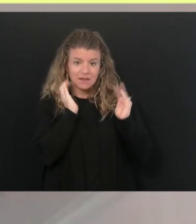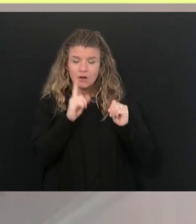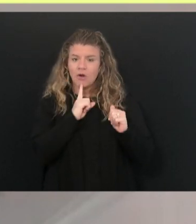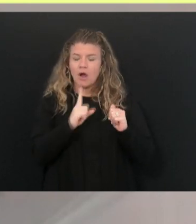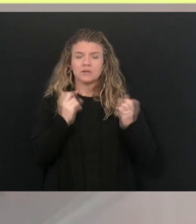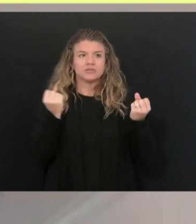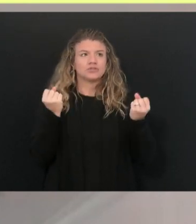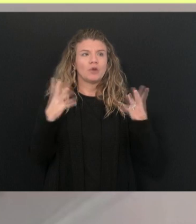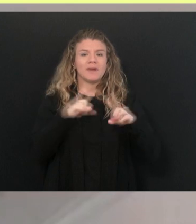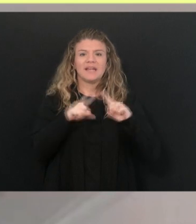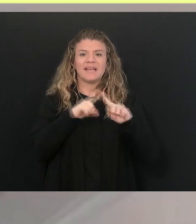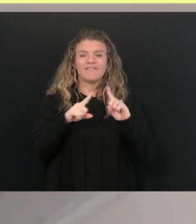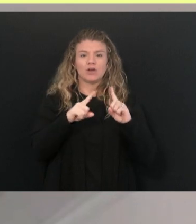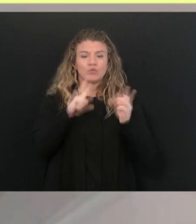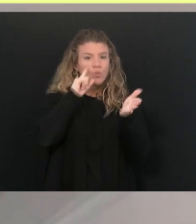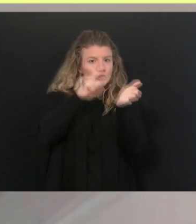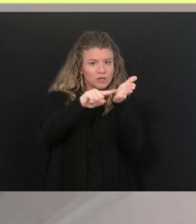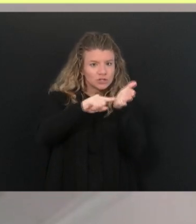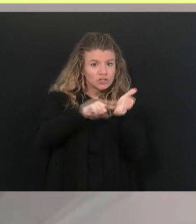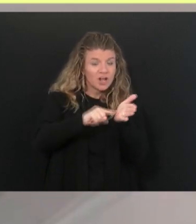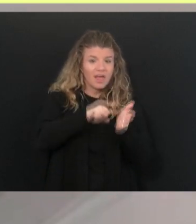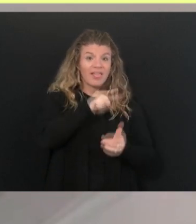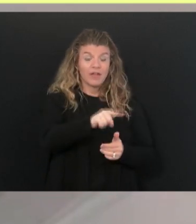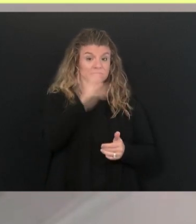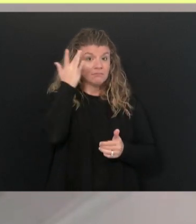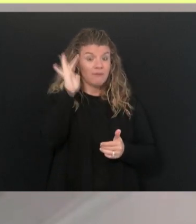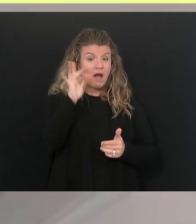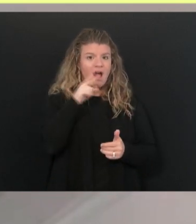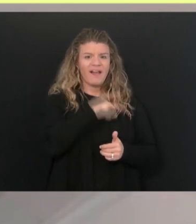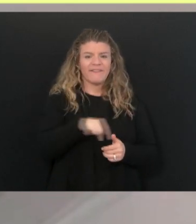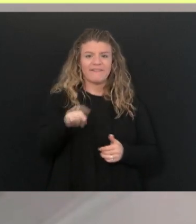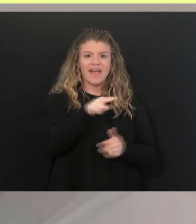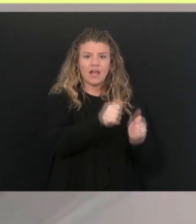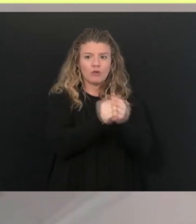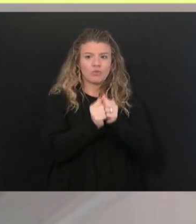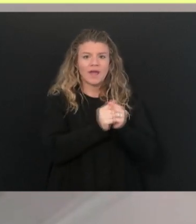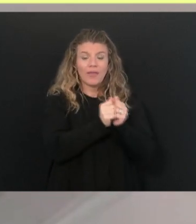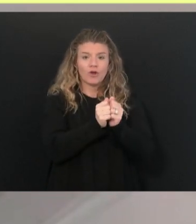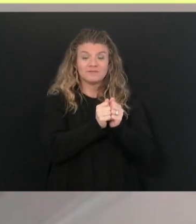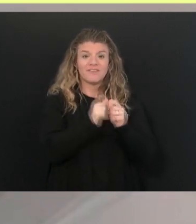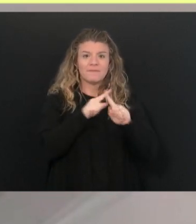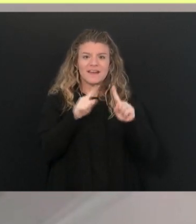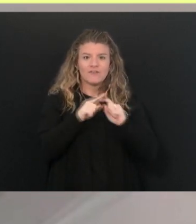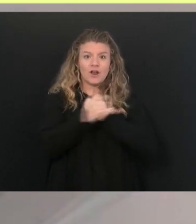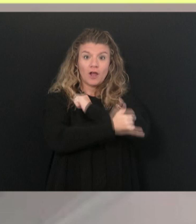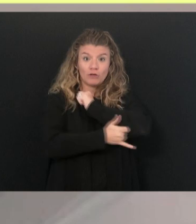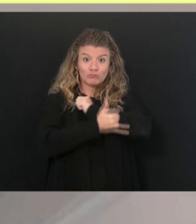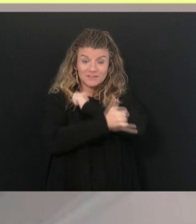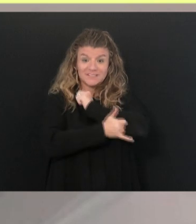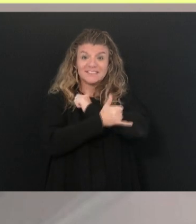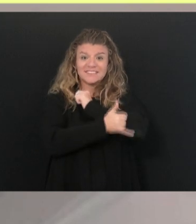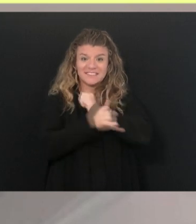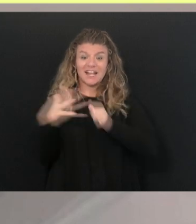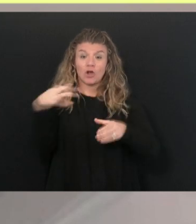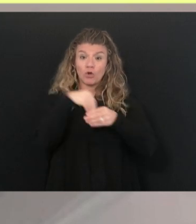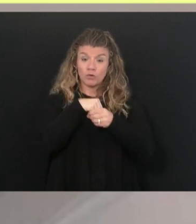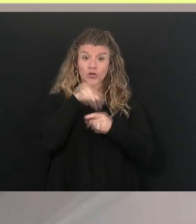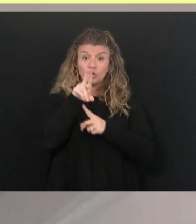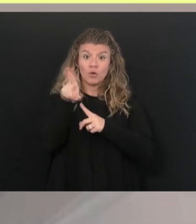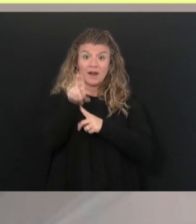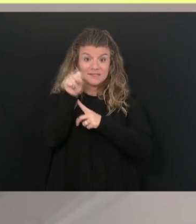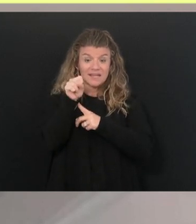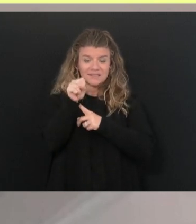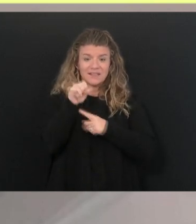researchers that are very talented that came together from different countries, including the US, to do this study. And what they